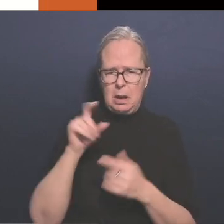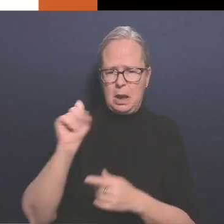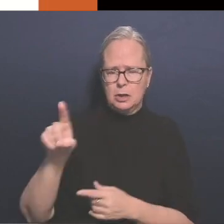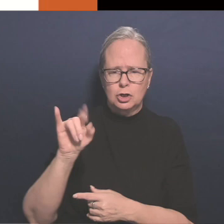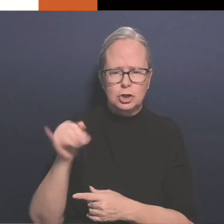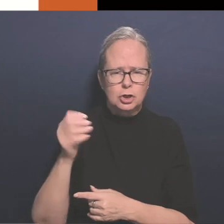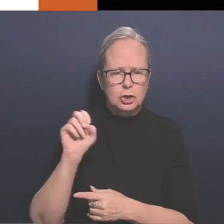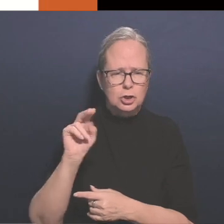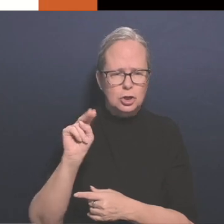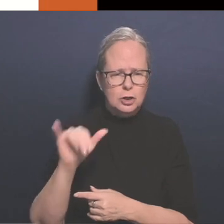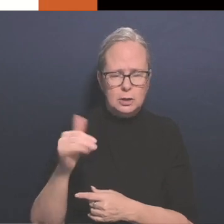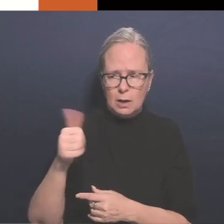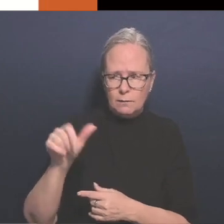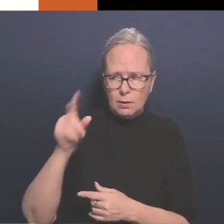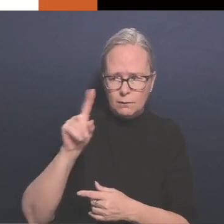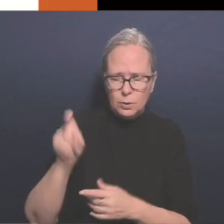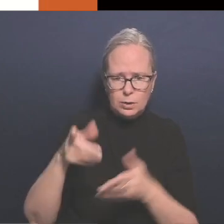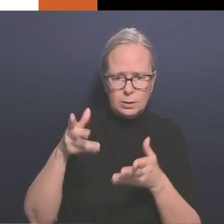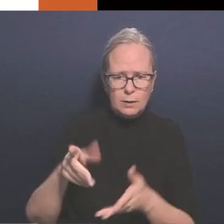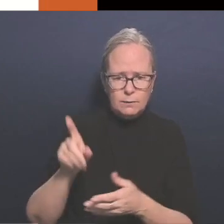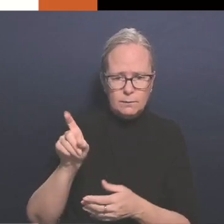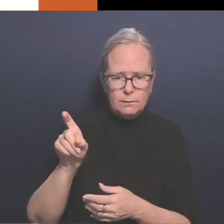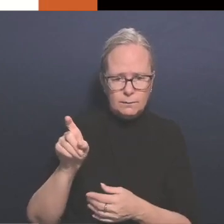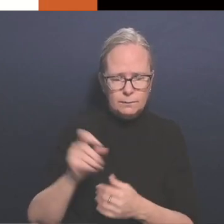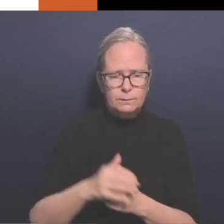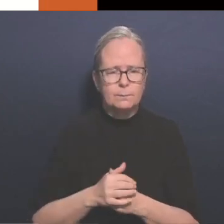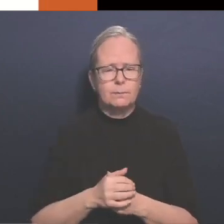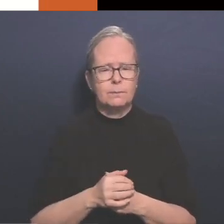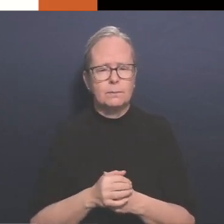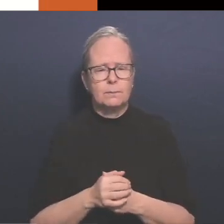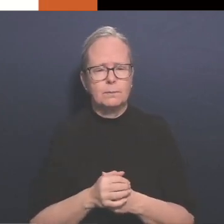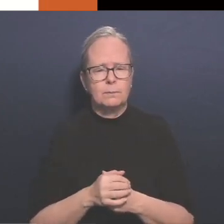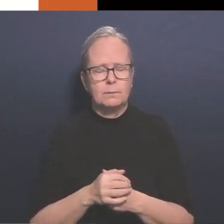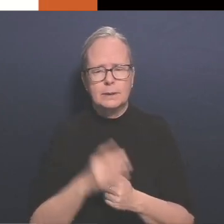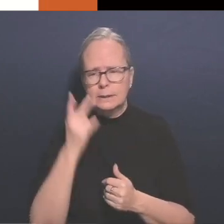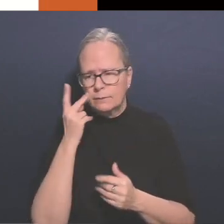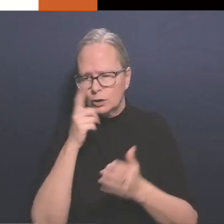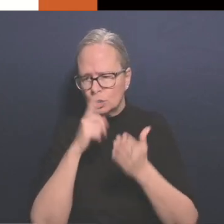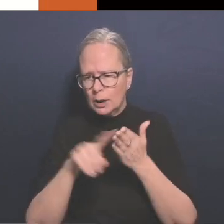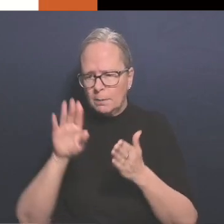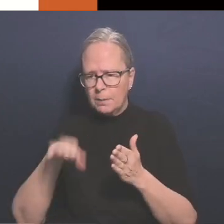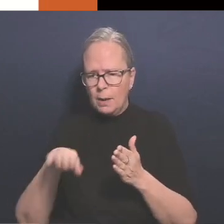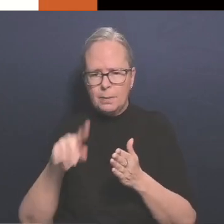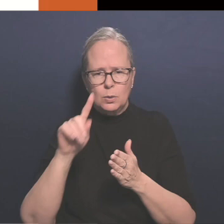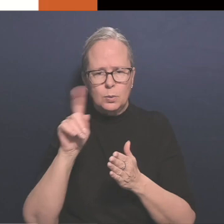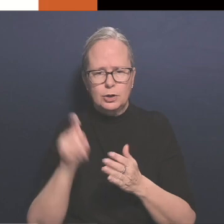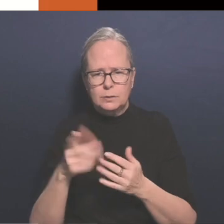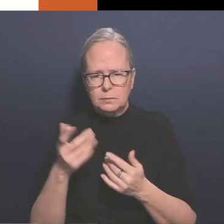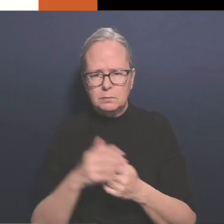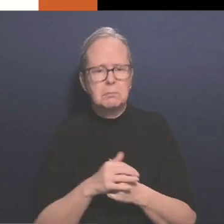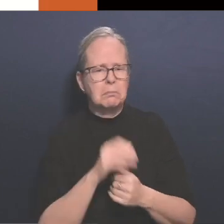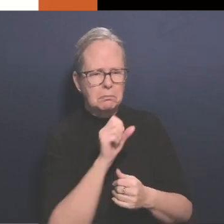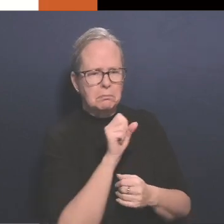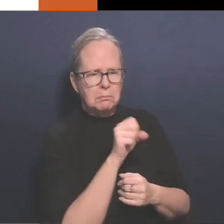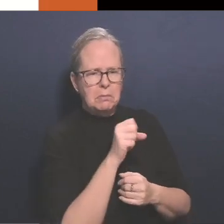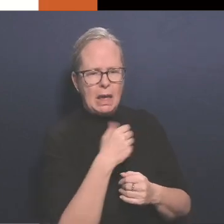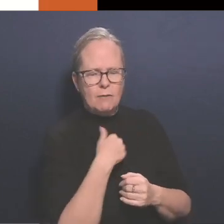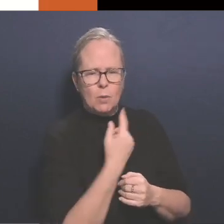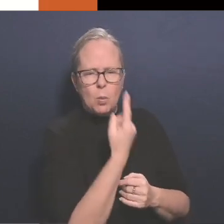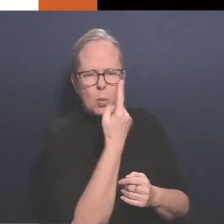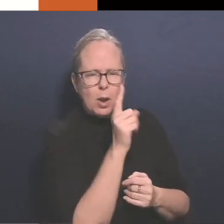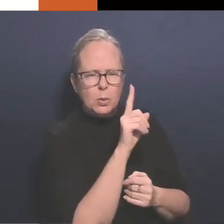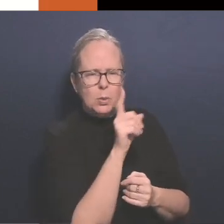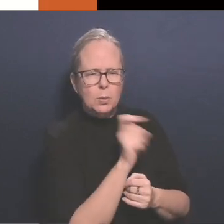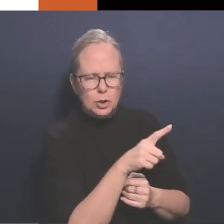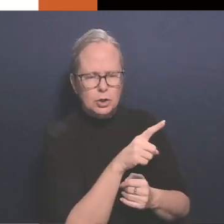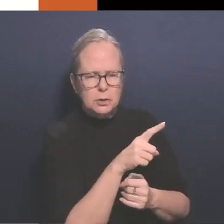particular benefit it's included right now, you know. Yeah. But thanks for